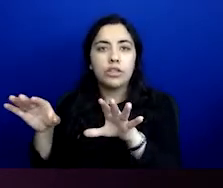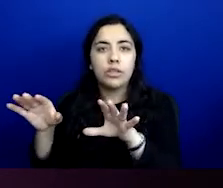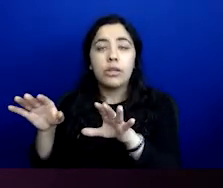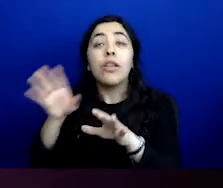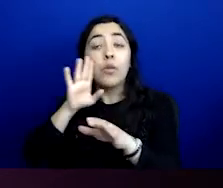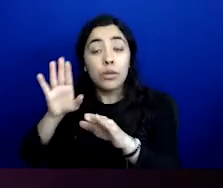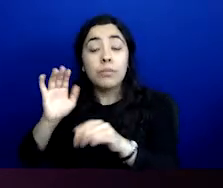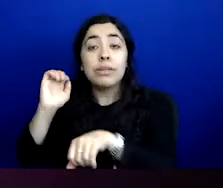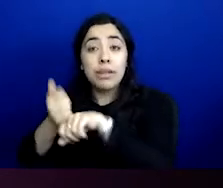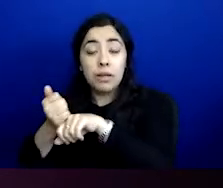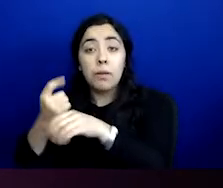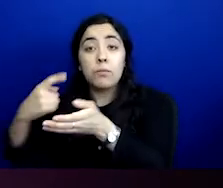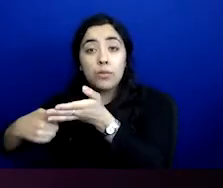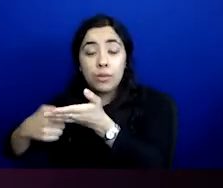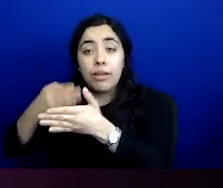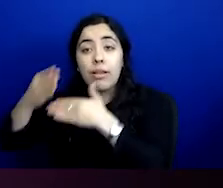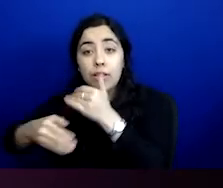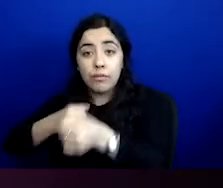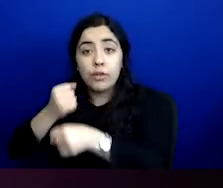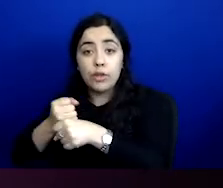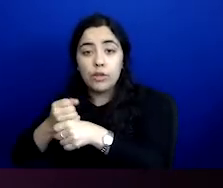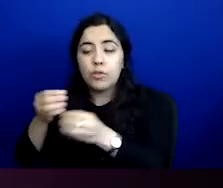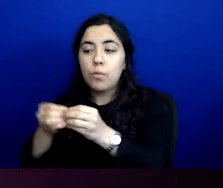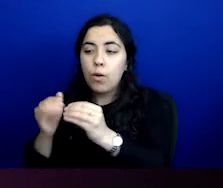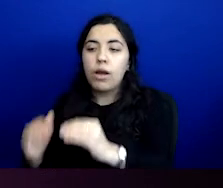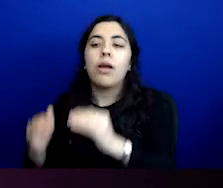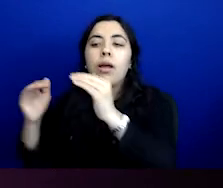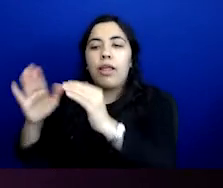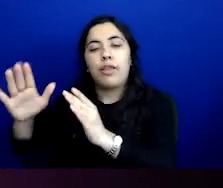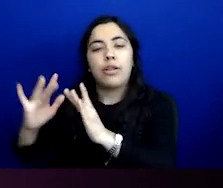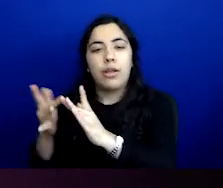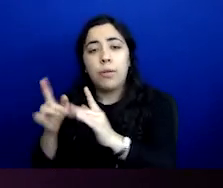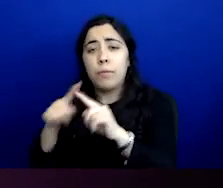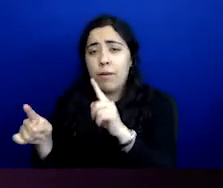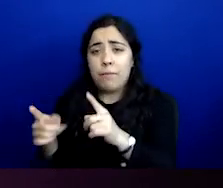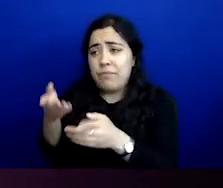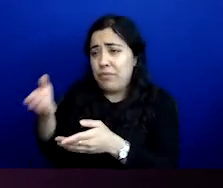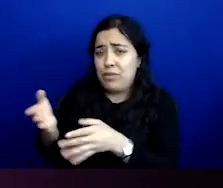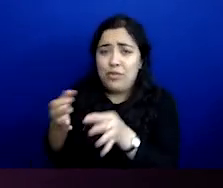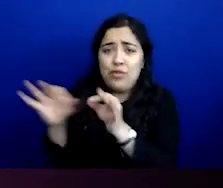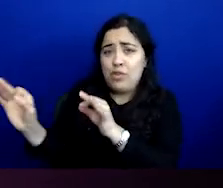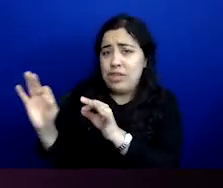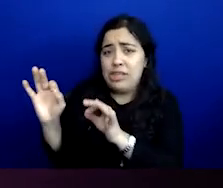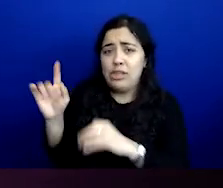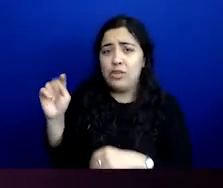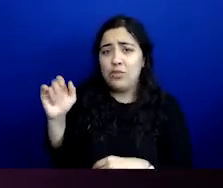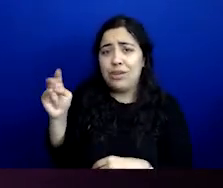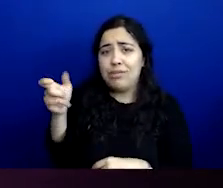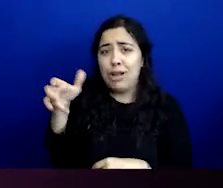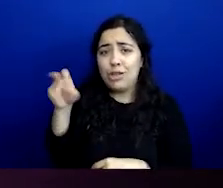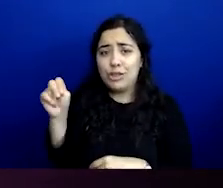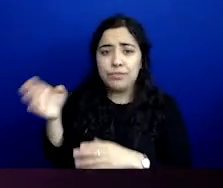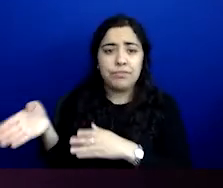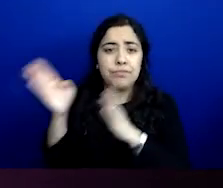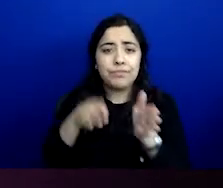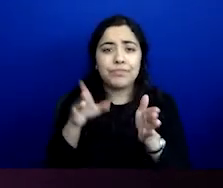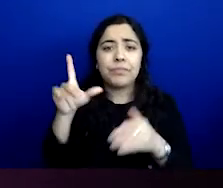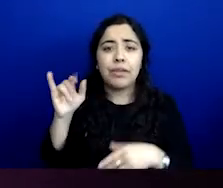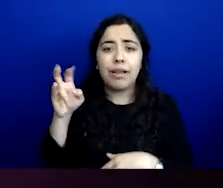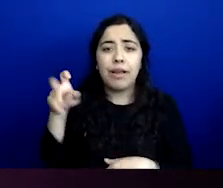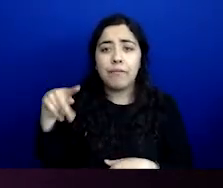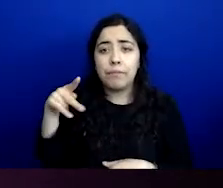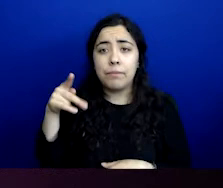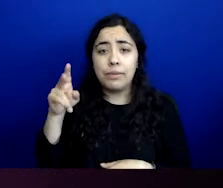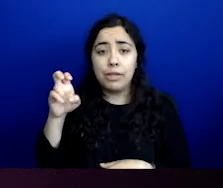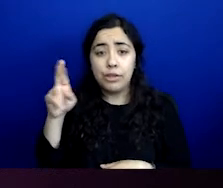year to kind of power the network, but the transactions there are completely free. Live streaming. LivePeer is a